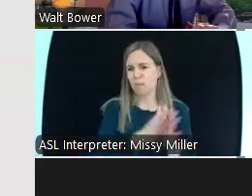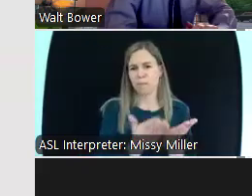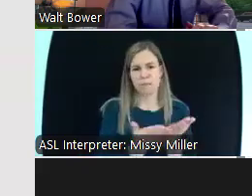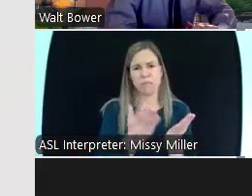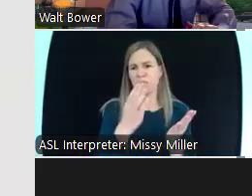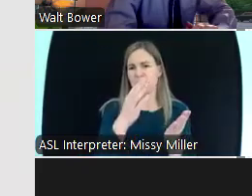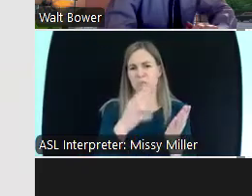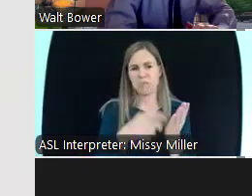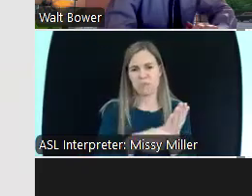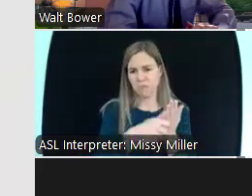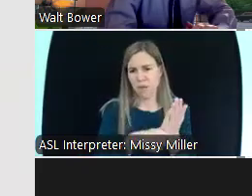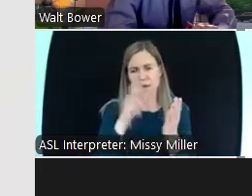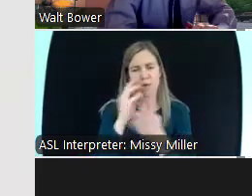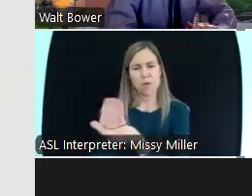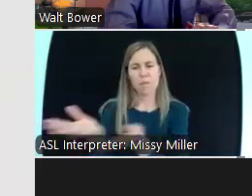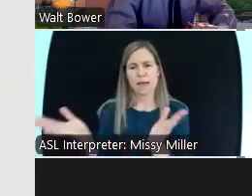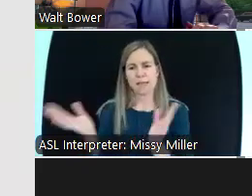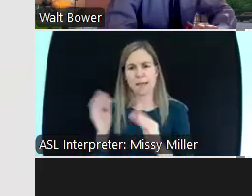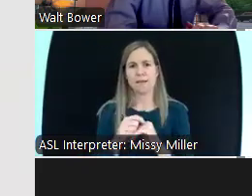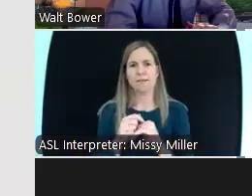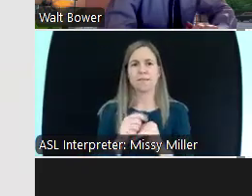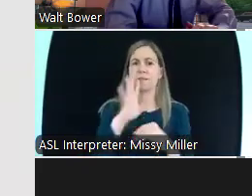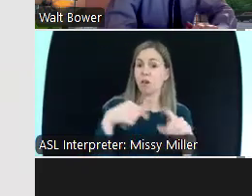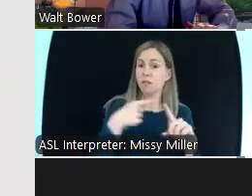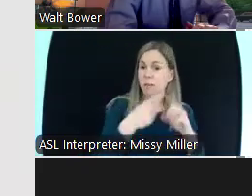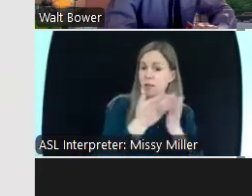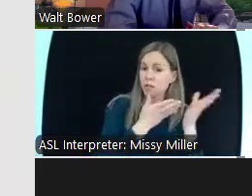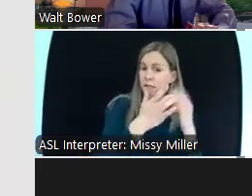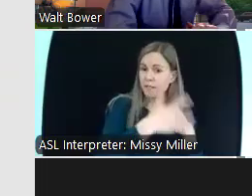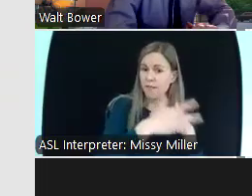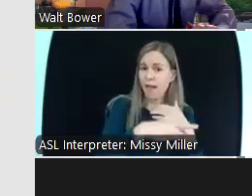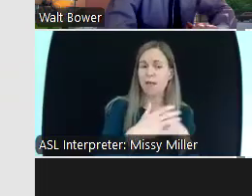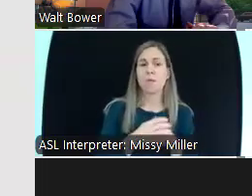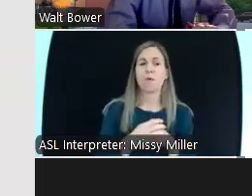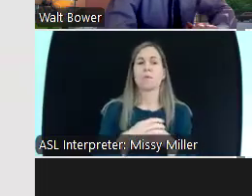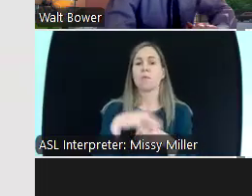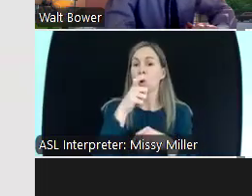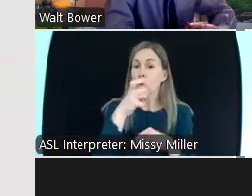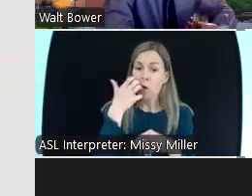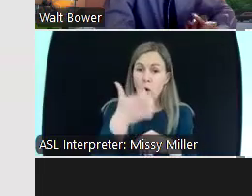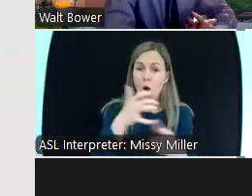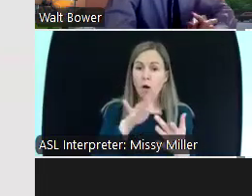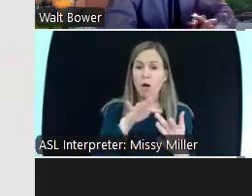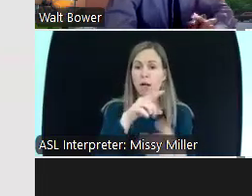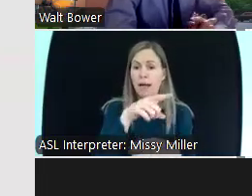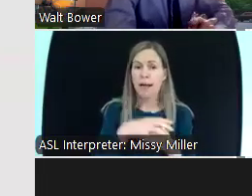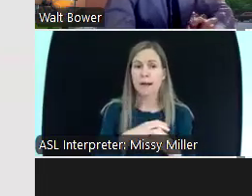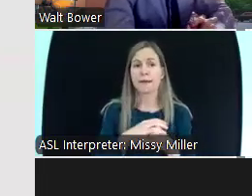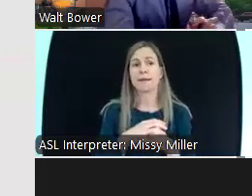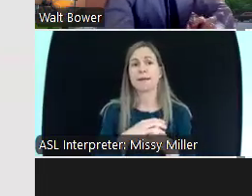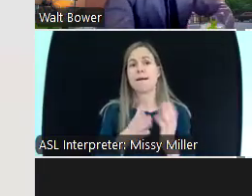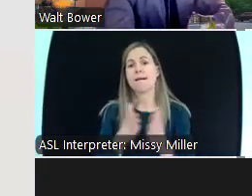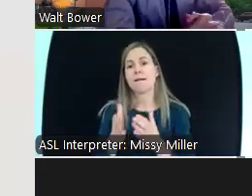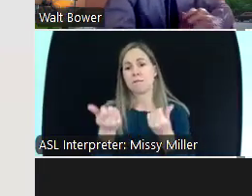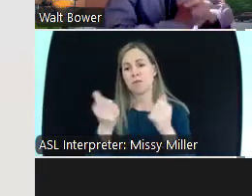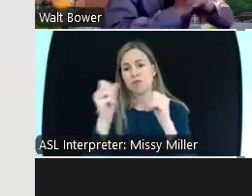Just talks about the different service delivery options, who to call, tries to guide you